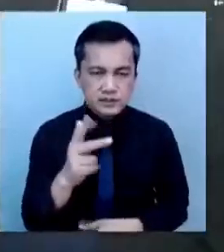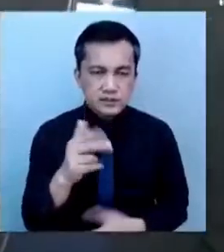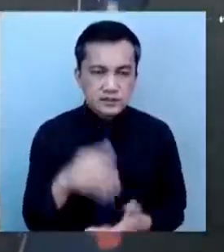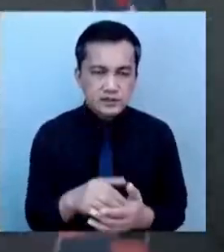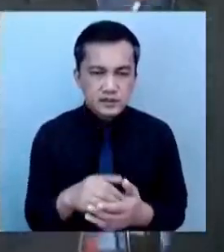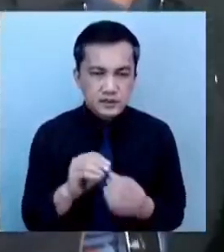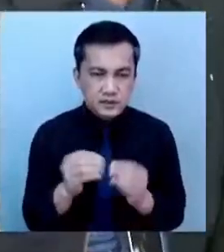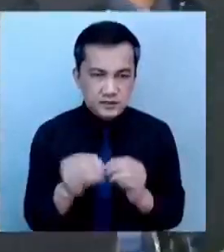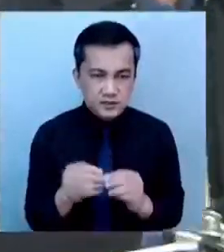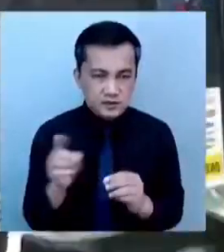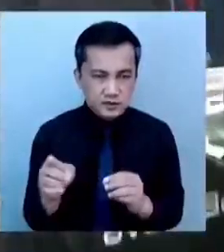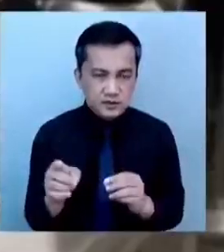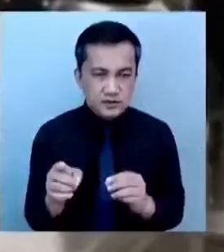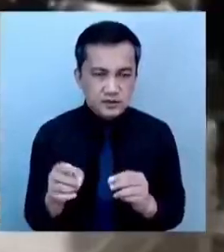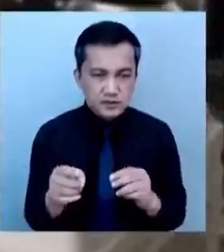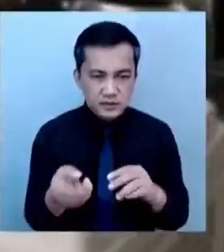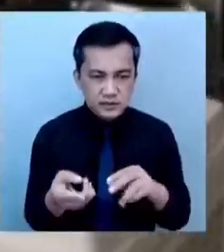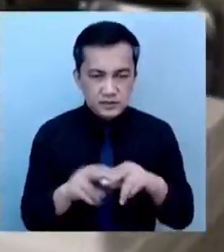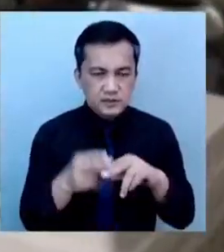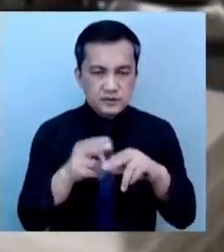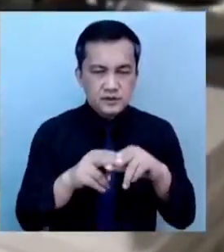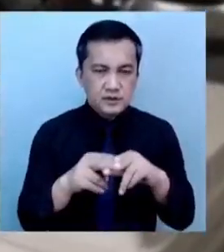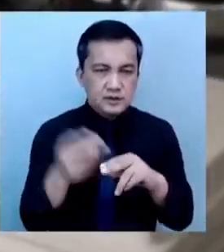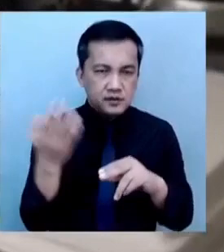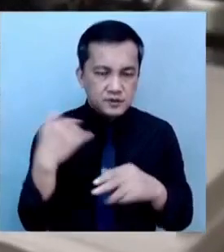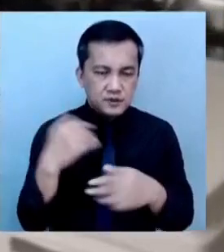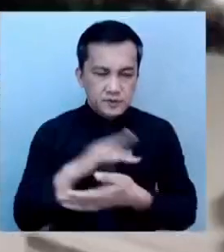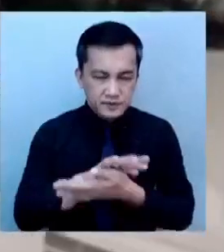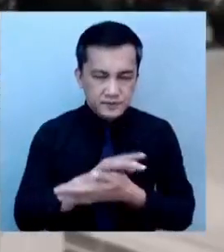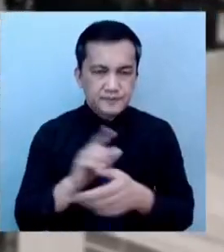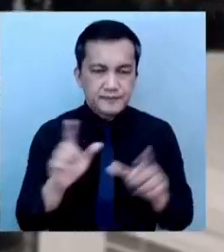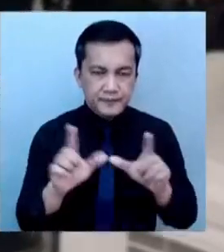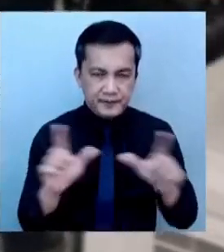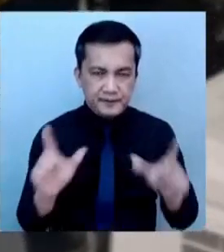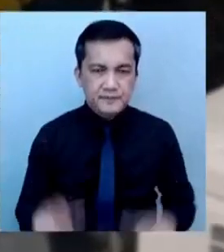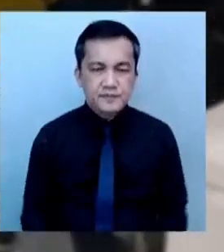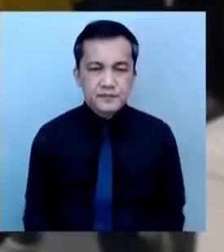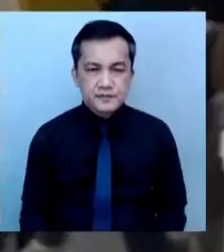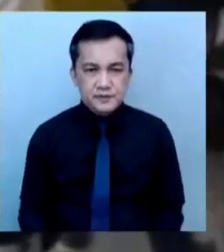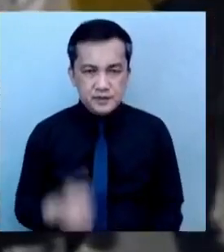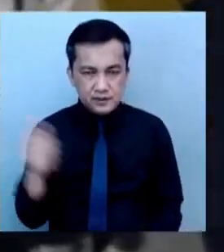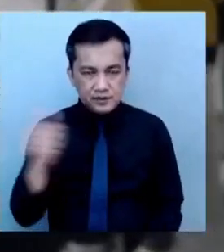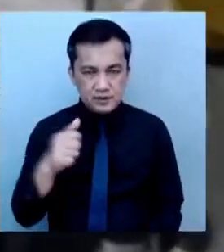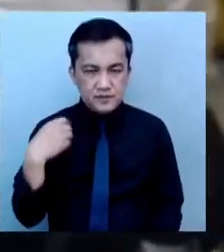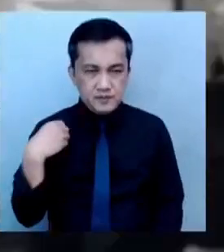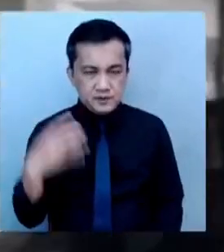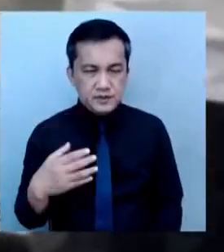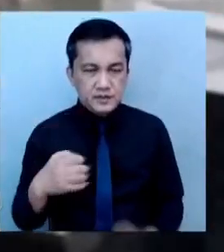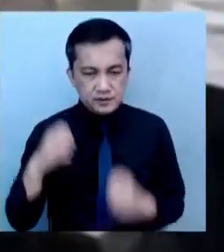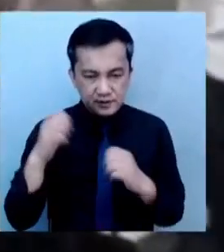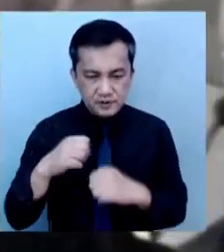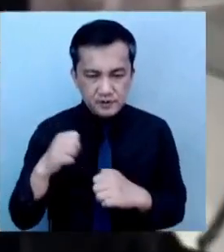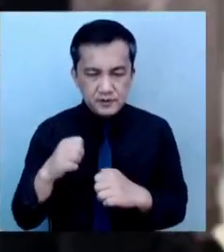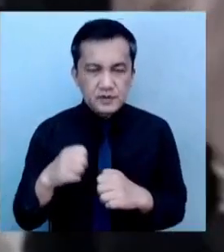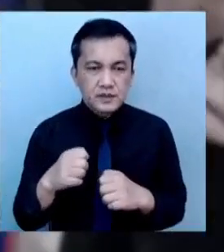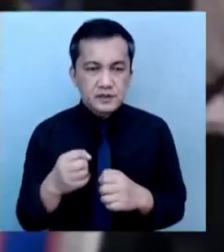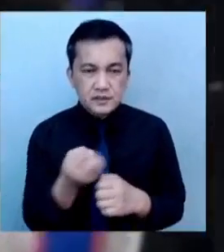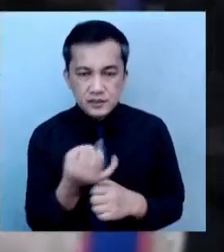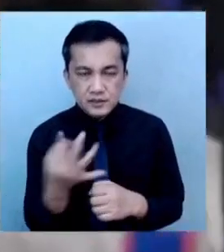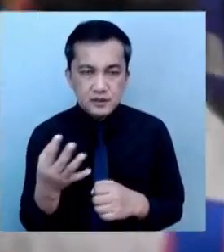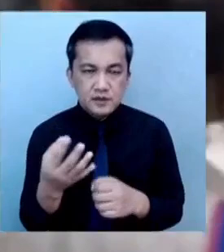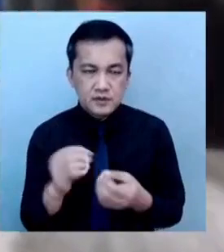is also an increase from the pre-pandemic levels. Transport officials expect passenger volume today and